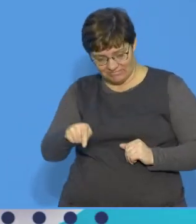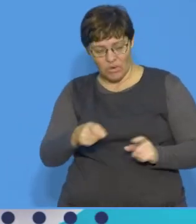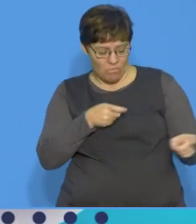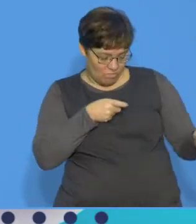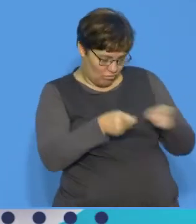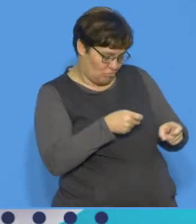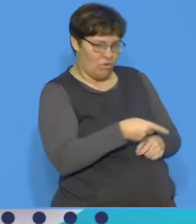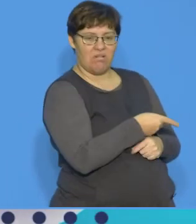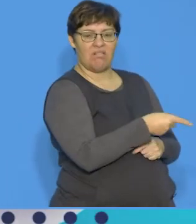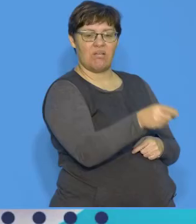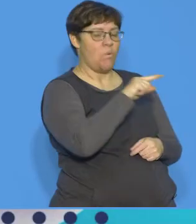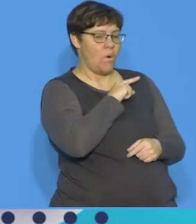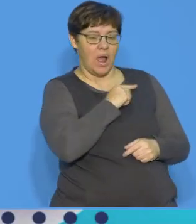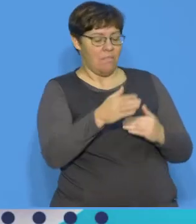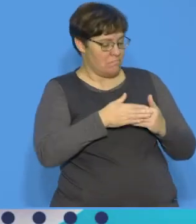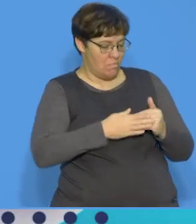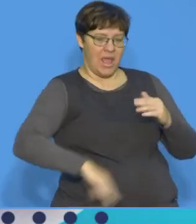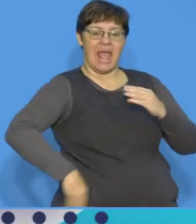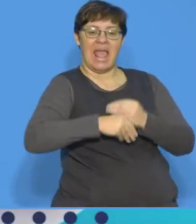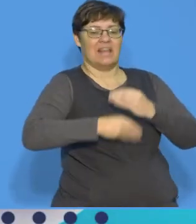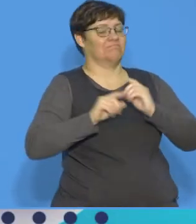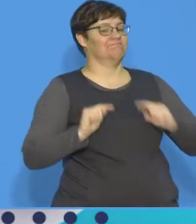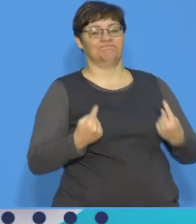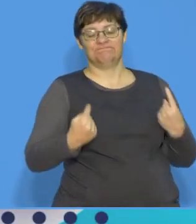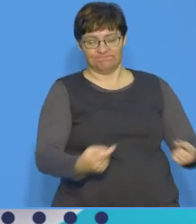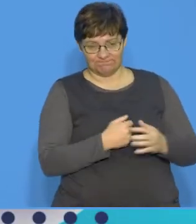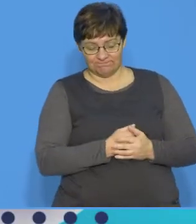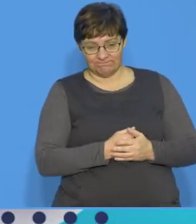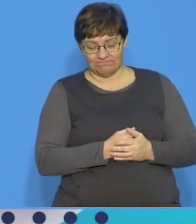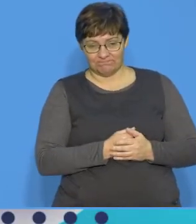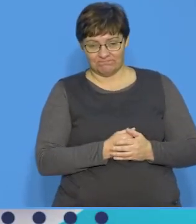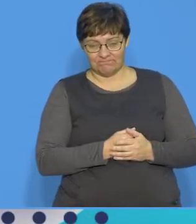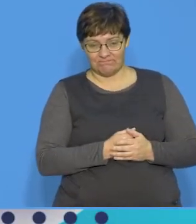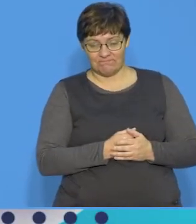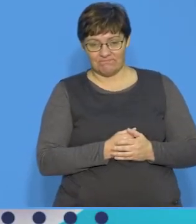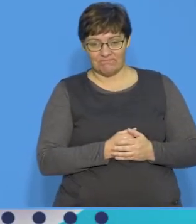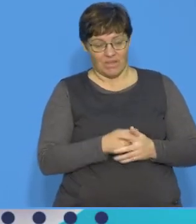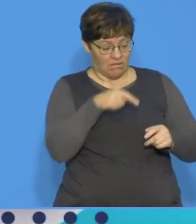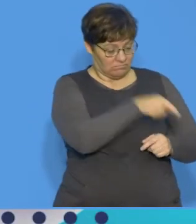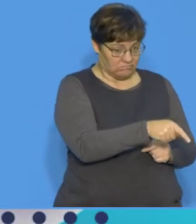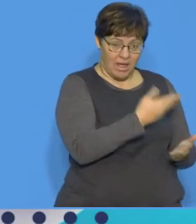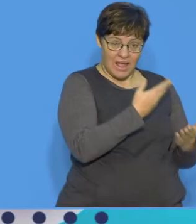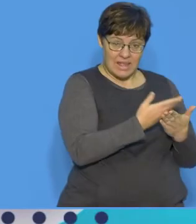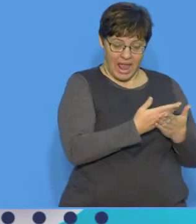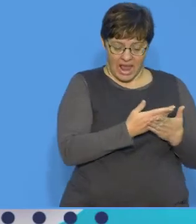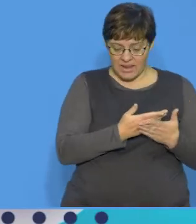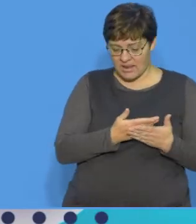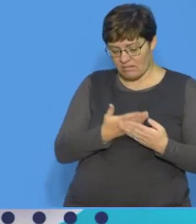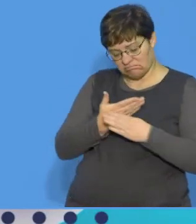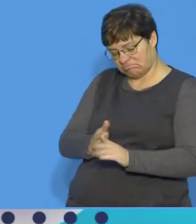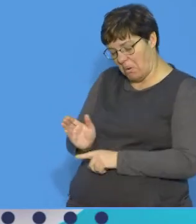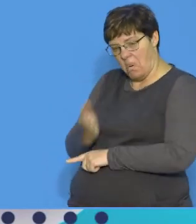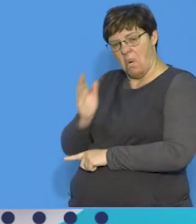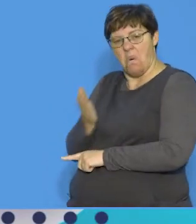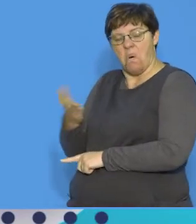human population. It means that the human population is no longer able to simply grow.